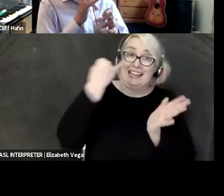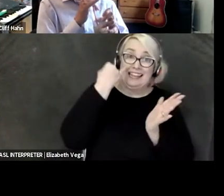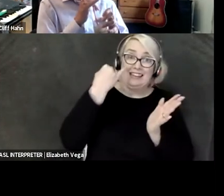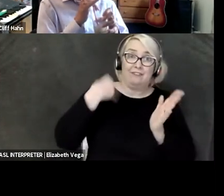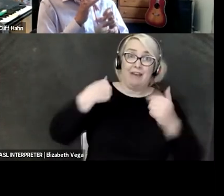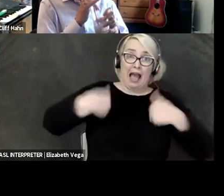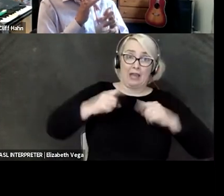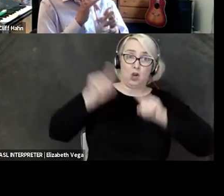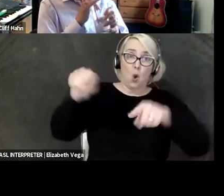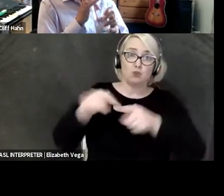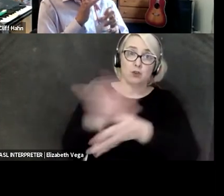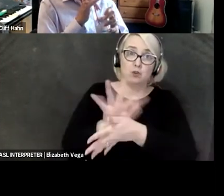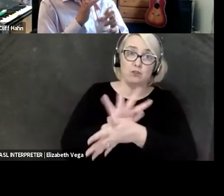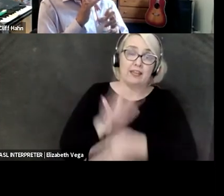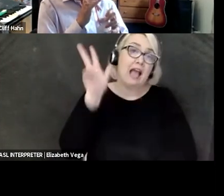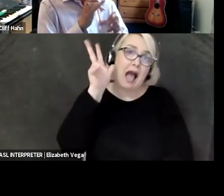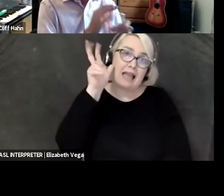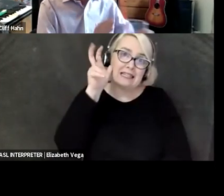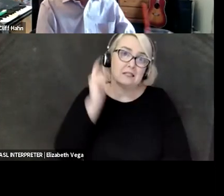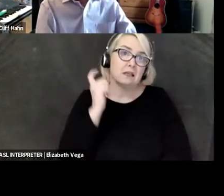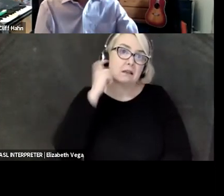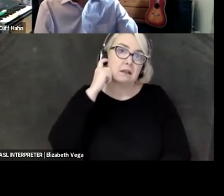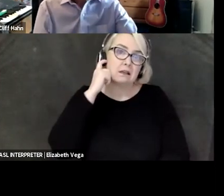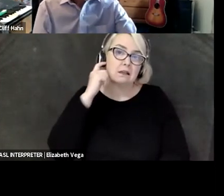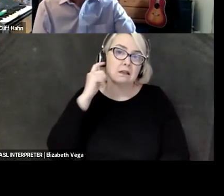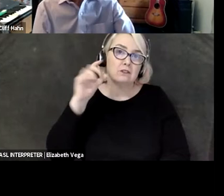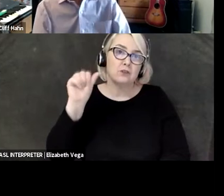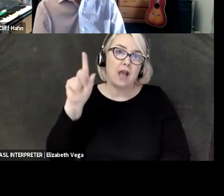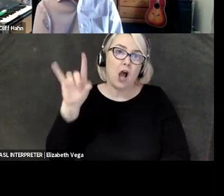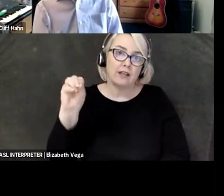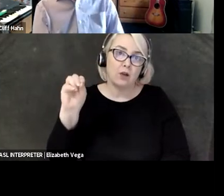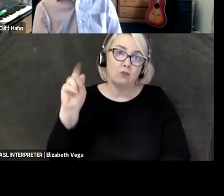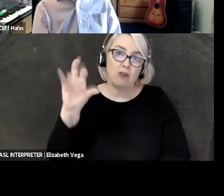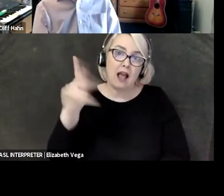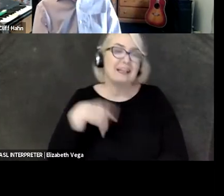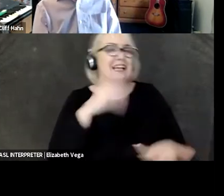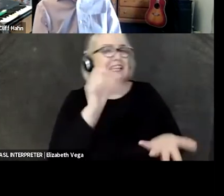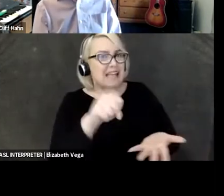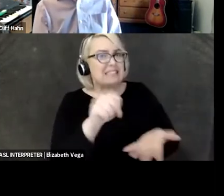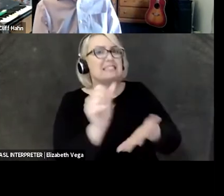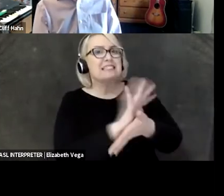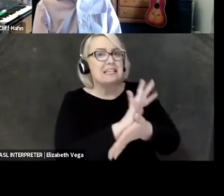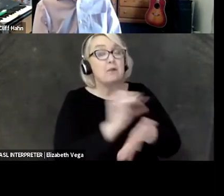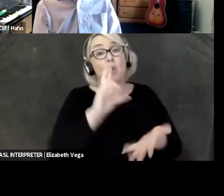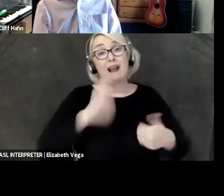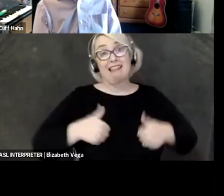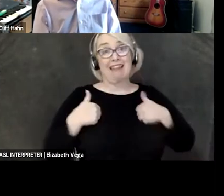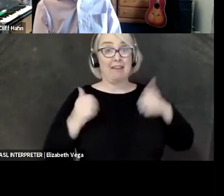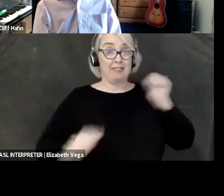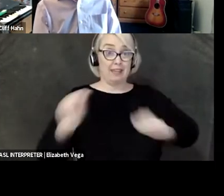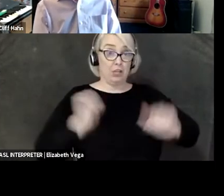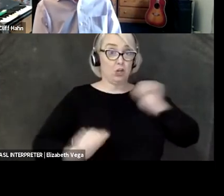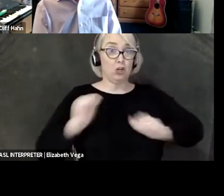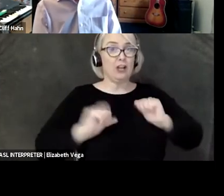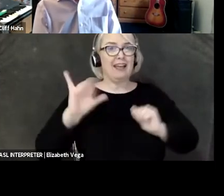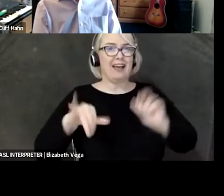you're listening to the audio track on its own in the headset? Yeah, cinema or live theater, right? Yeah, right. Dry